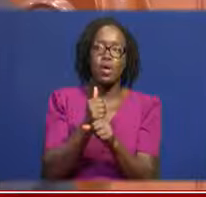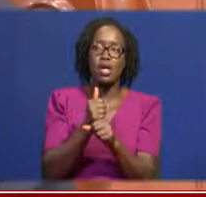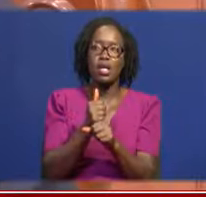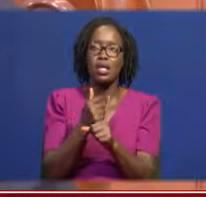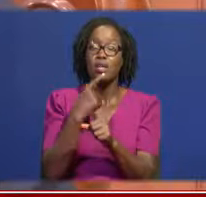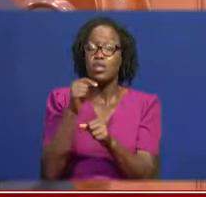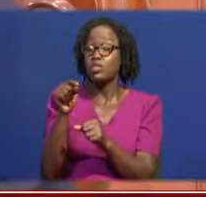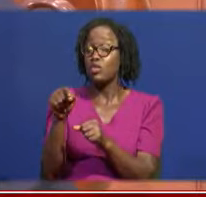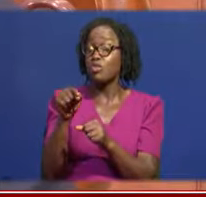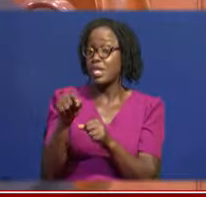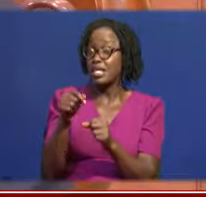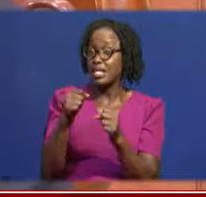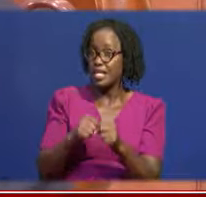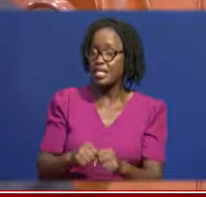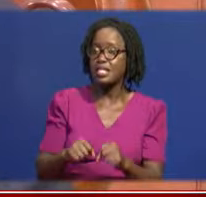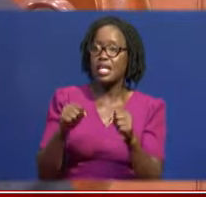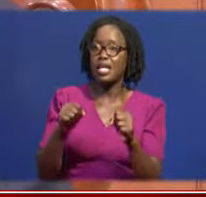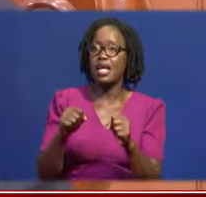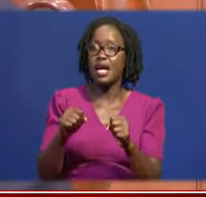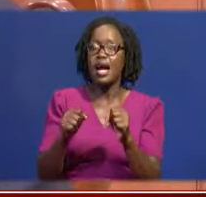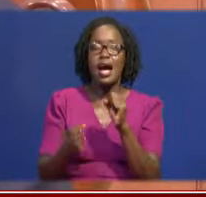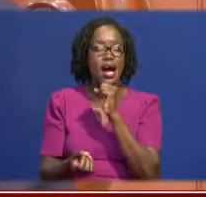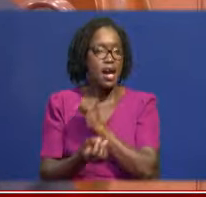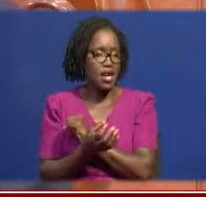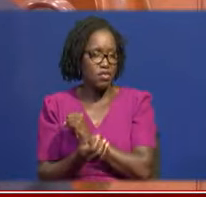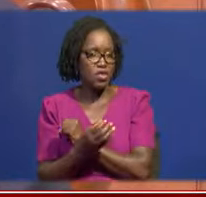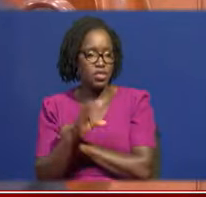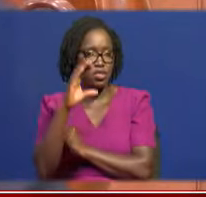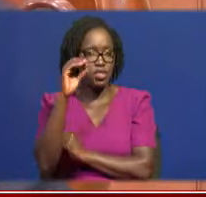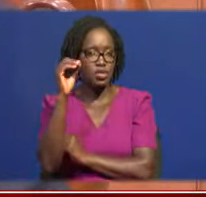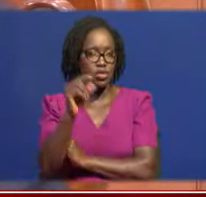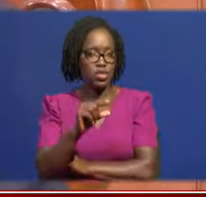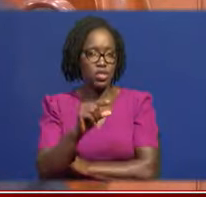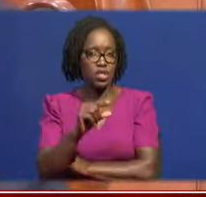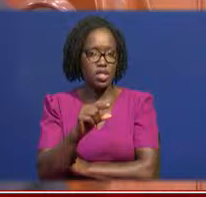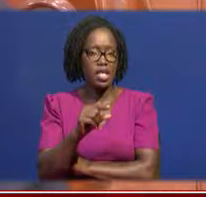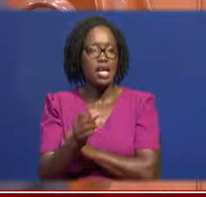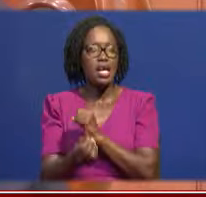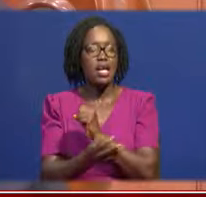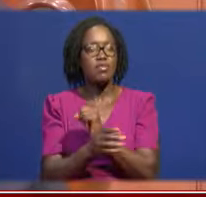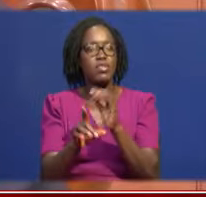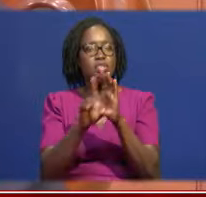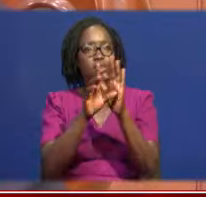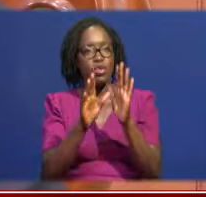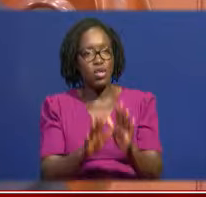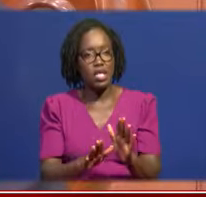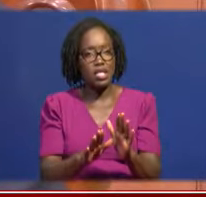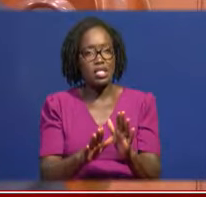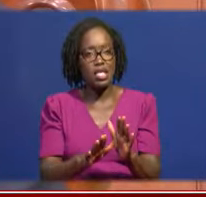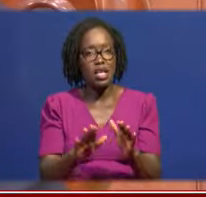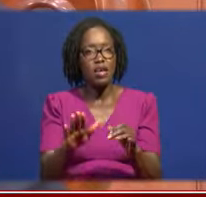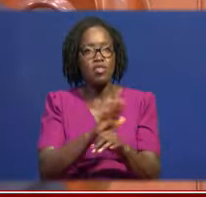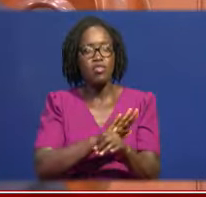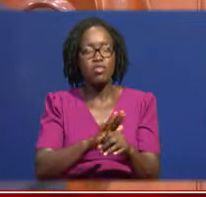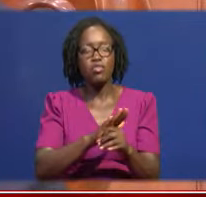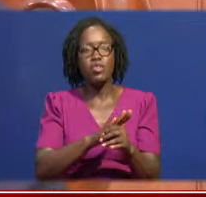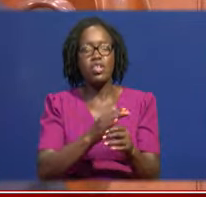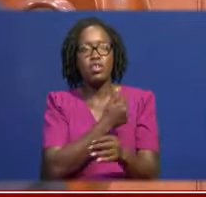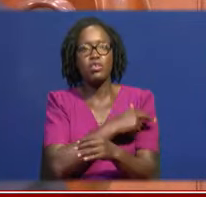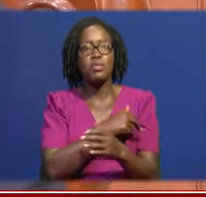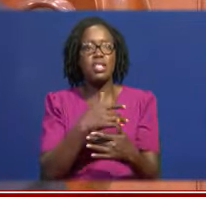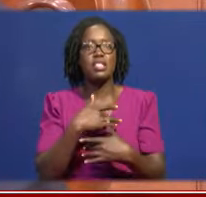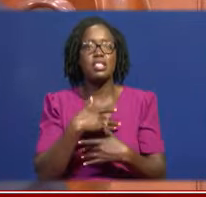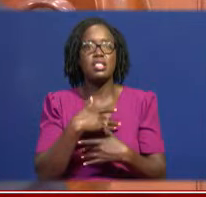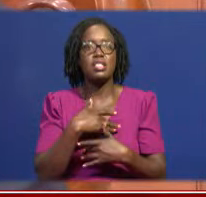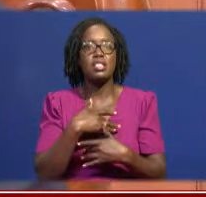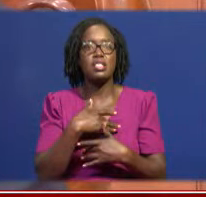And so because of that, Chair, we have taken the advice of the Council of Governors, we have taken the advice of our lawyers, we are filling our hospitals with doctors who are interested in working